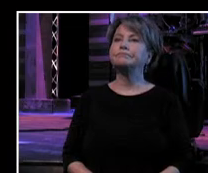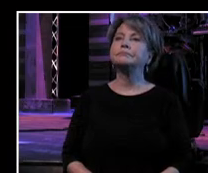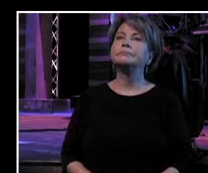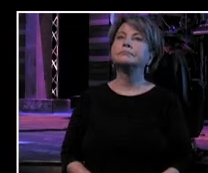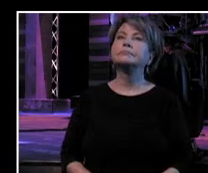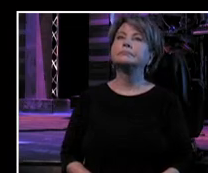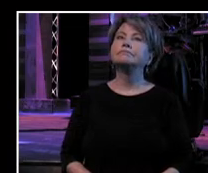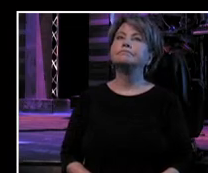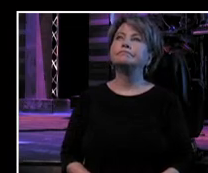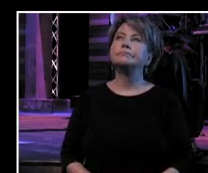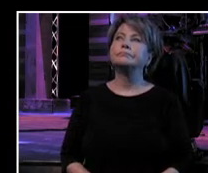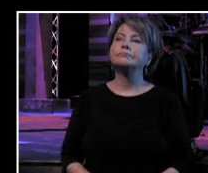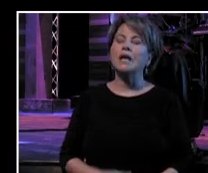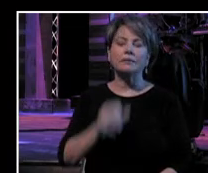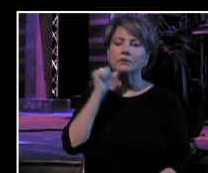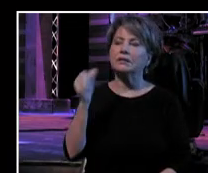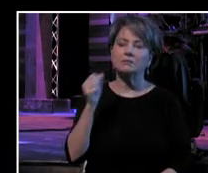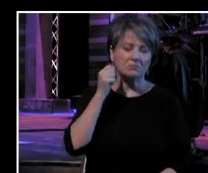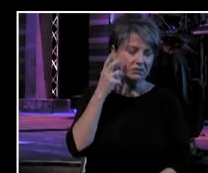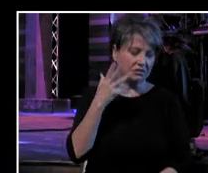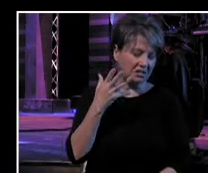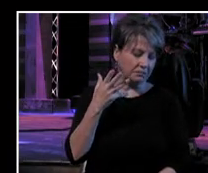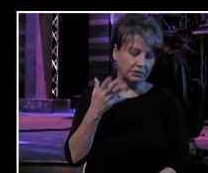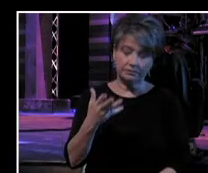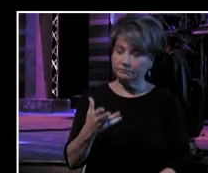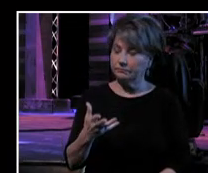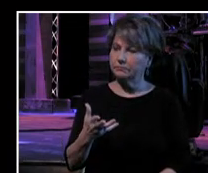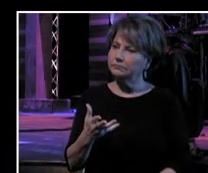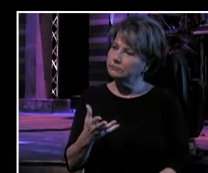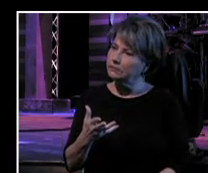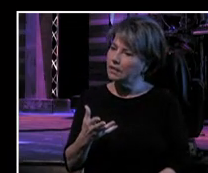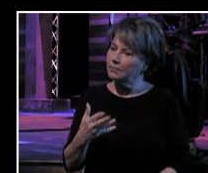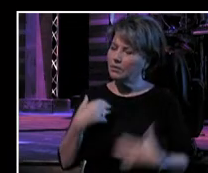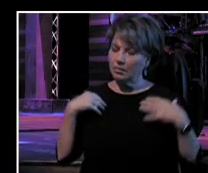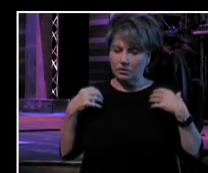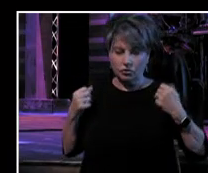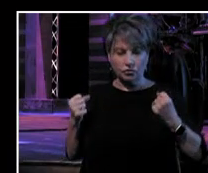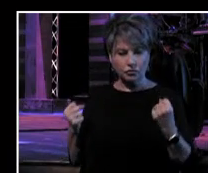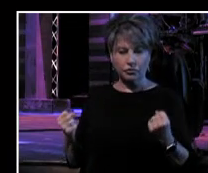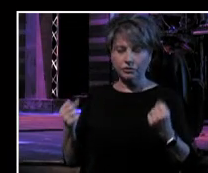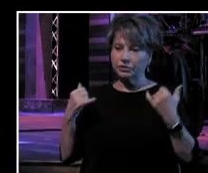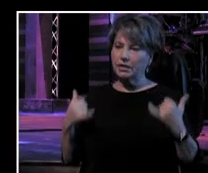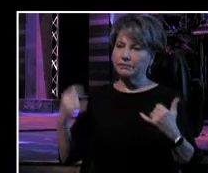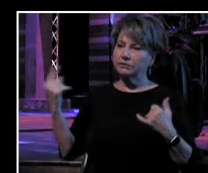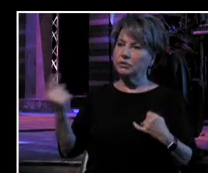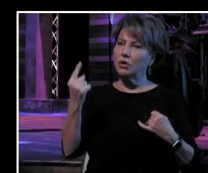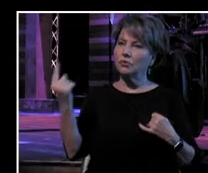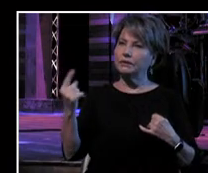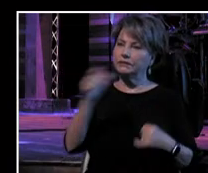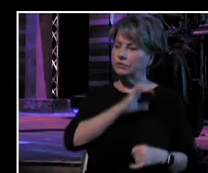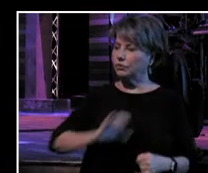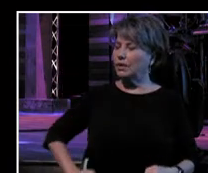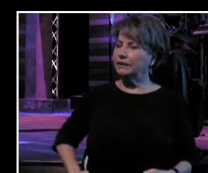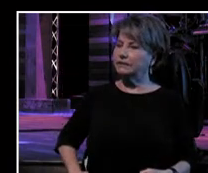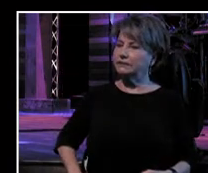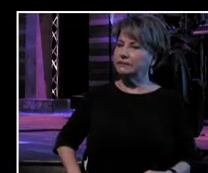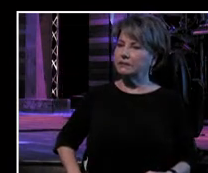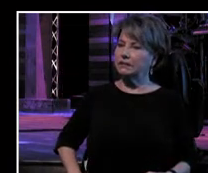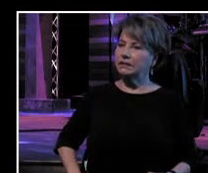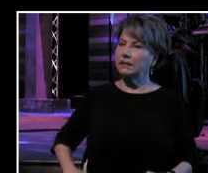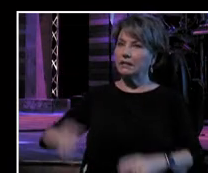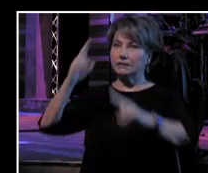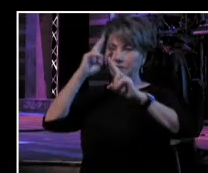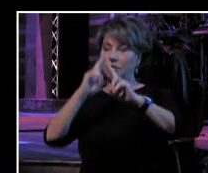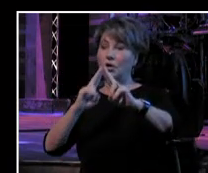be at all ashamed, but that with full courage, now as always, Christ will be